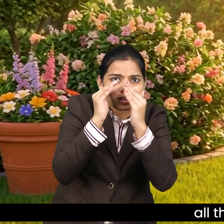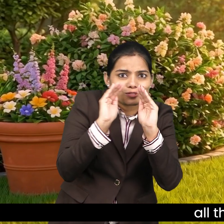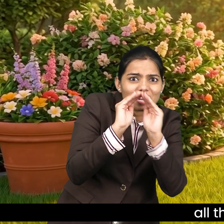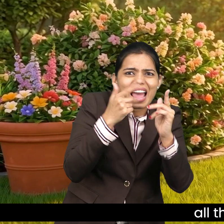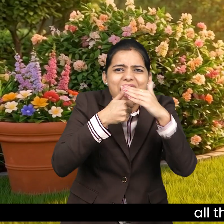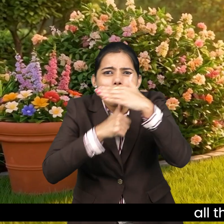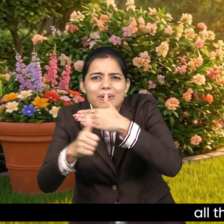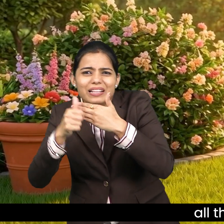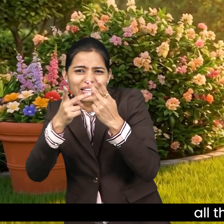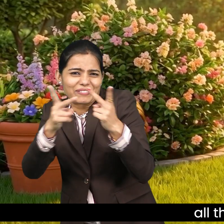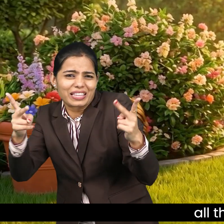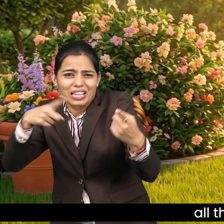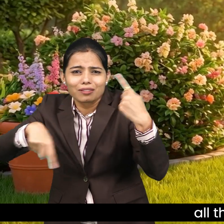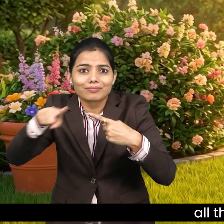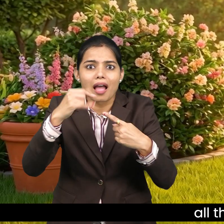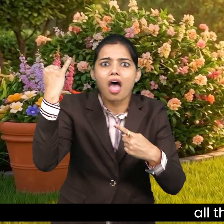the hidden children.